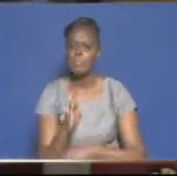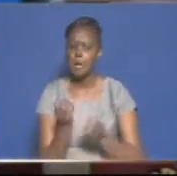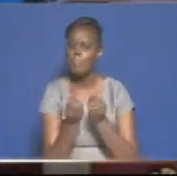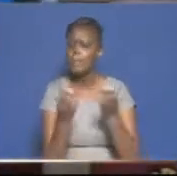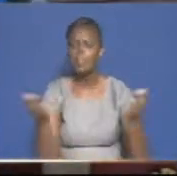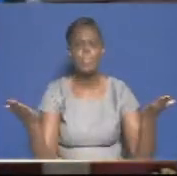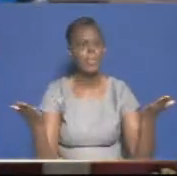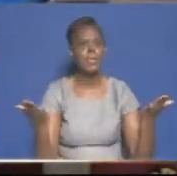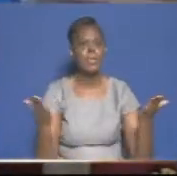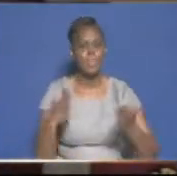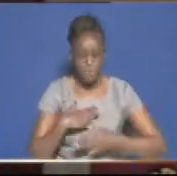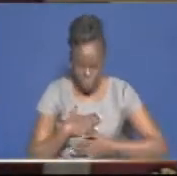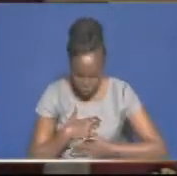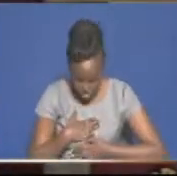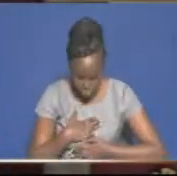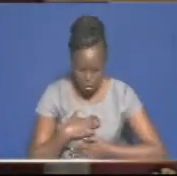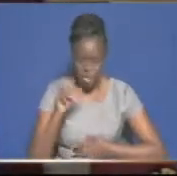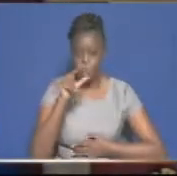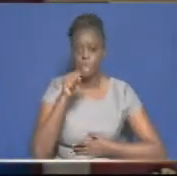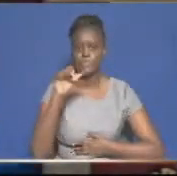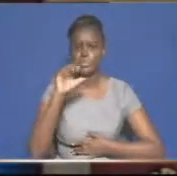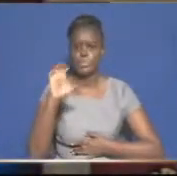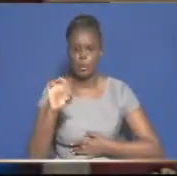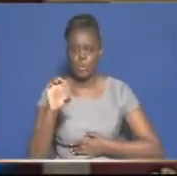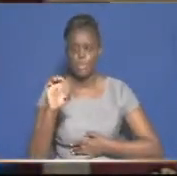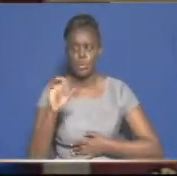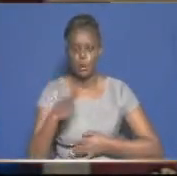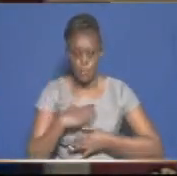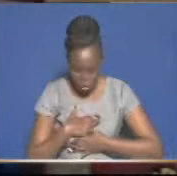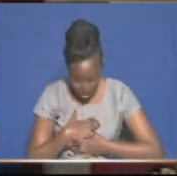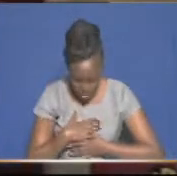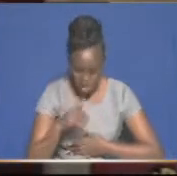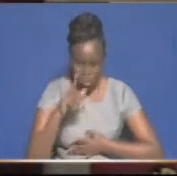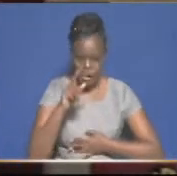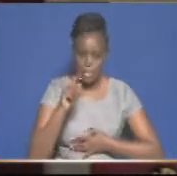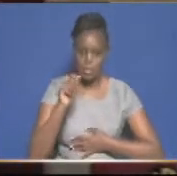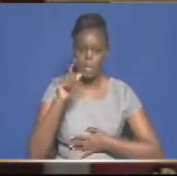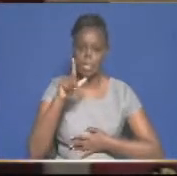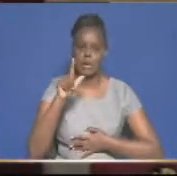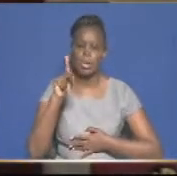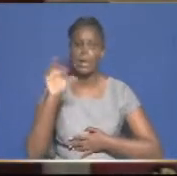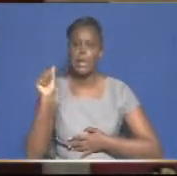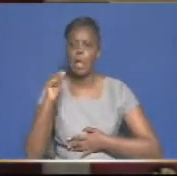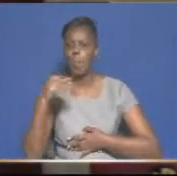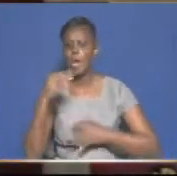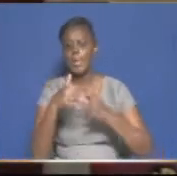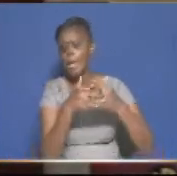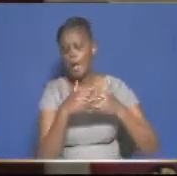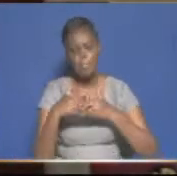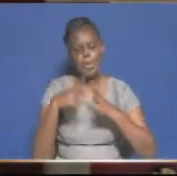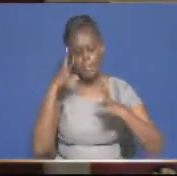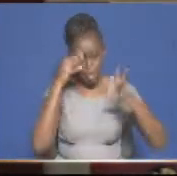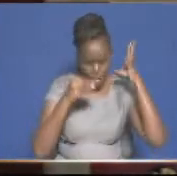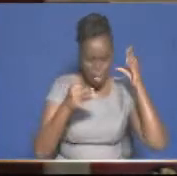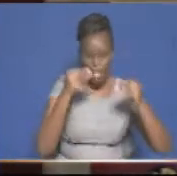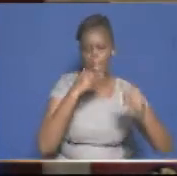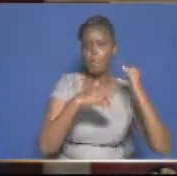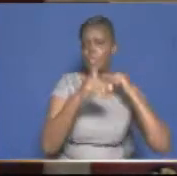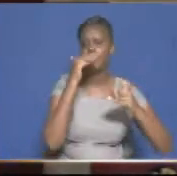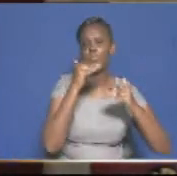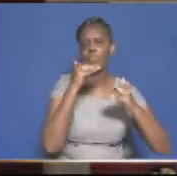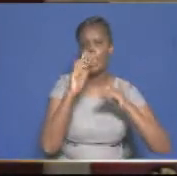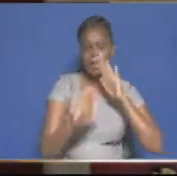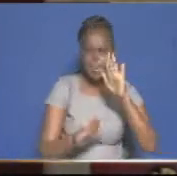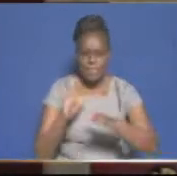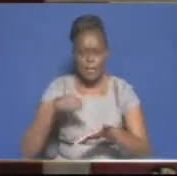the Honorable Joyce Emanikor, the Honorable Tekla Tum, the Honorable Senator Maura, we all went to the US to pursue education. Mr. Speaker, we go extra miles